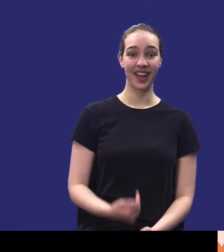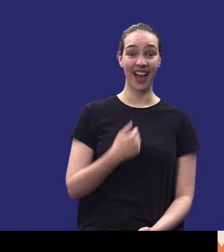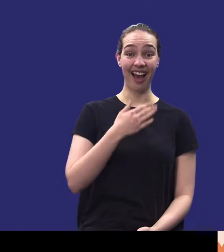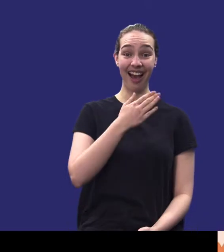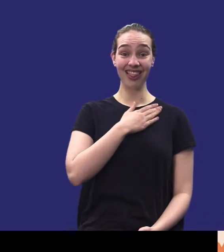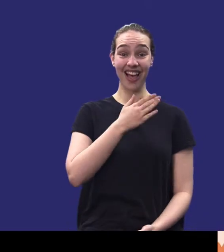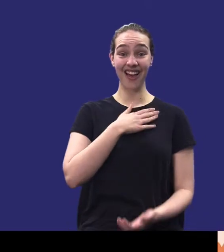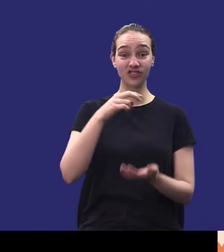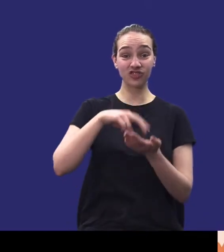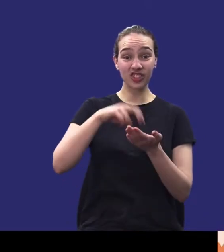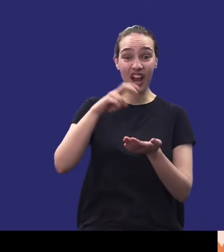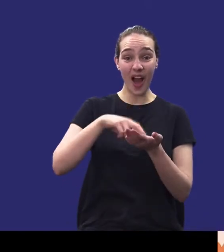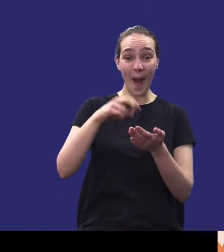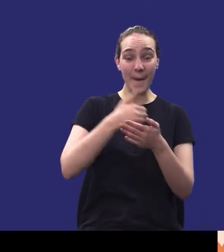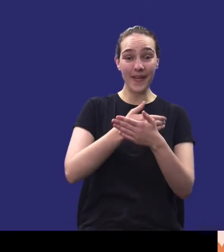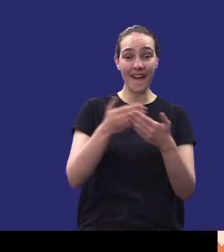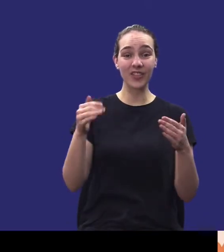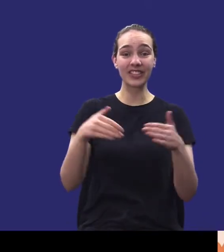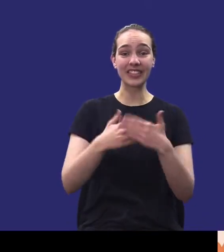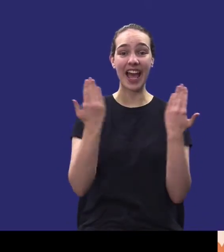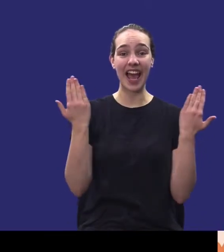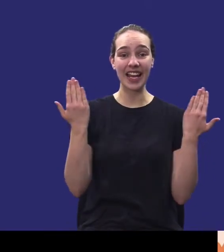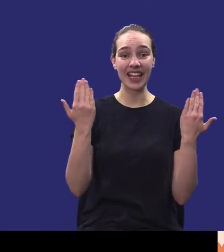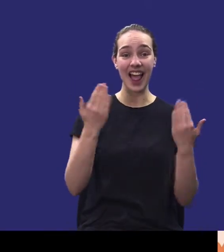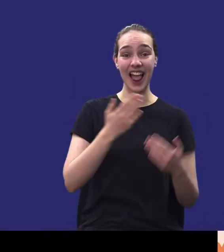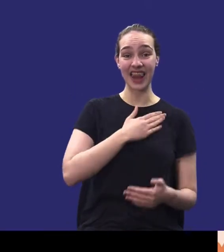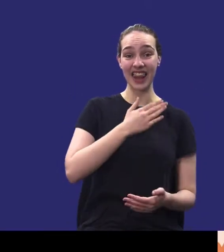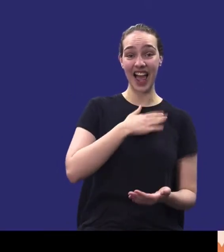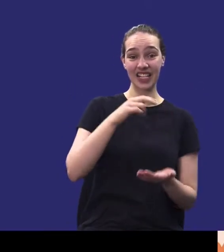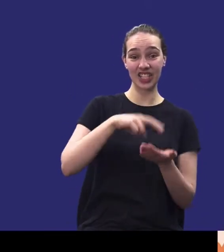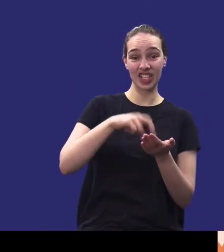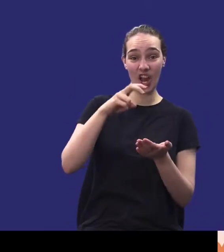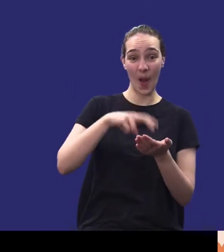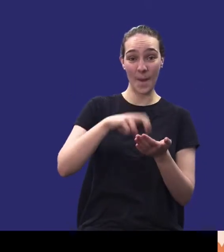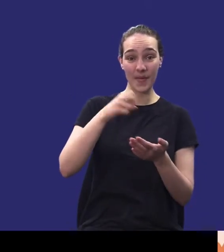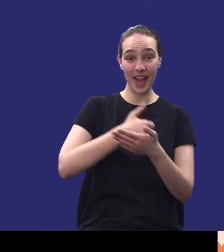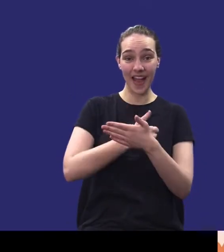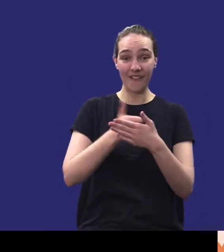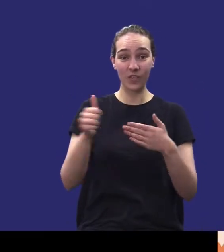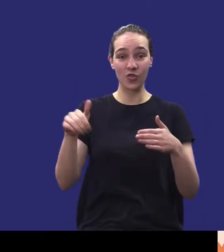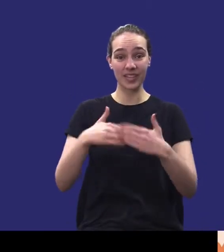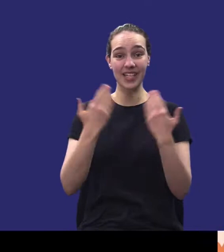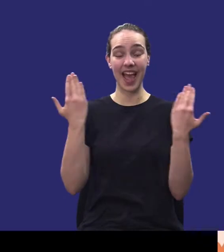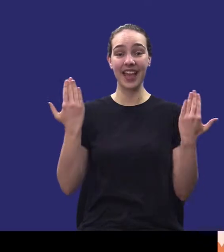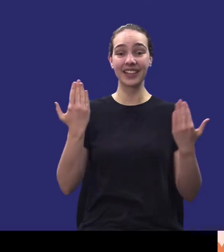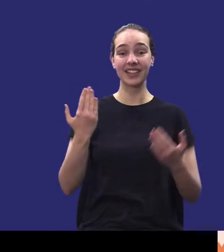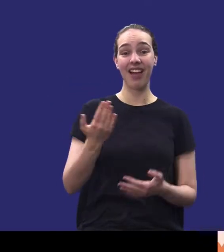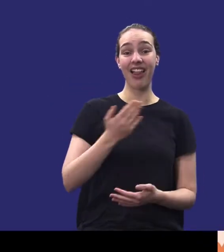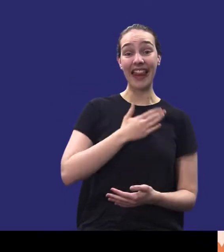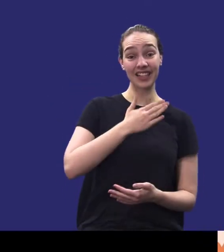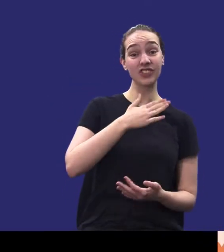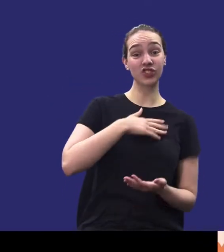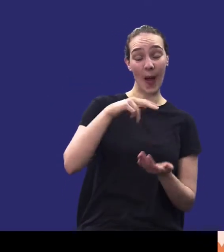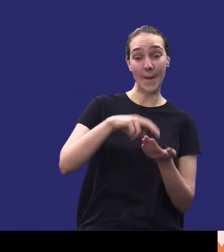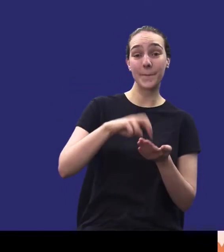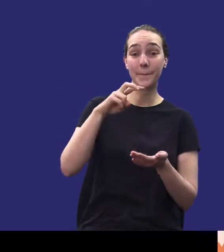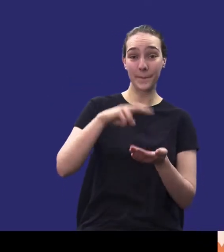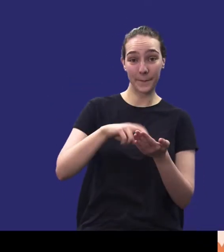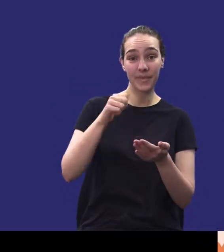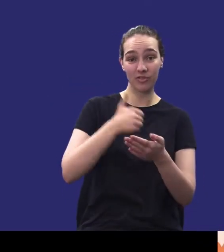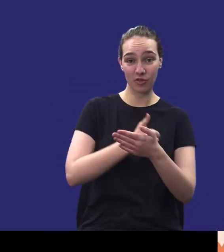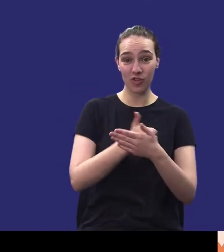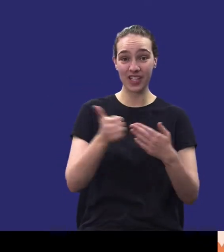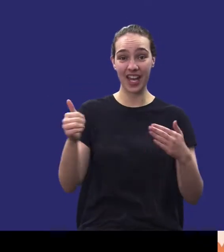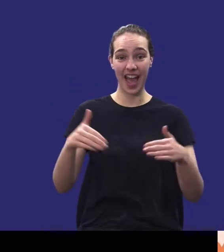I like to jump every day. I like to jump every day. I like to